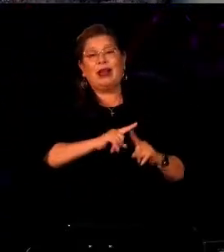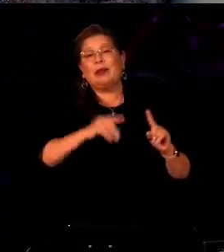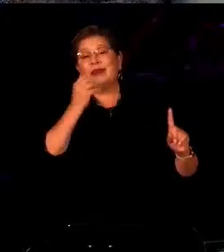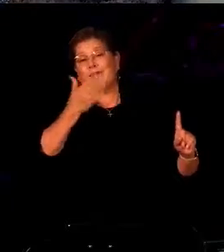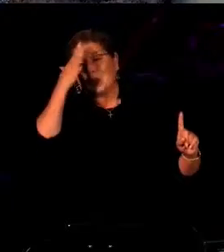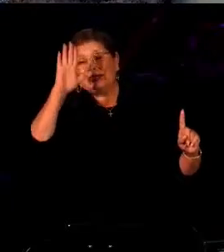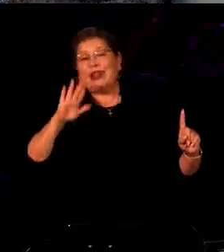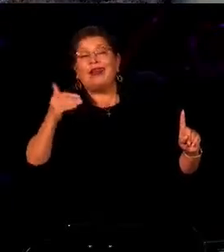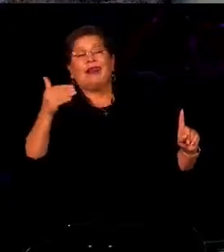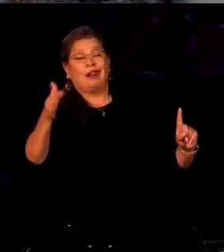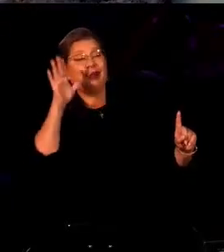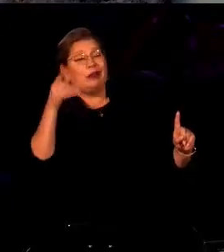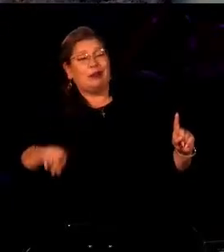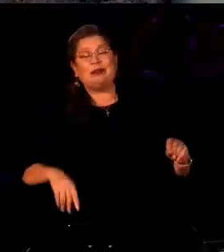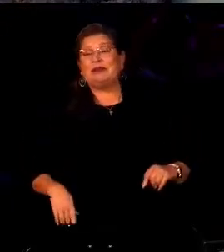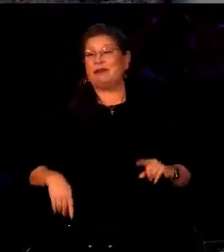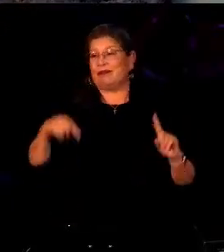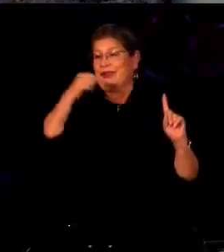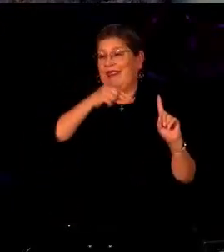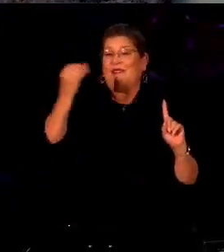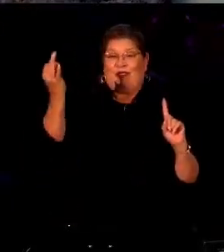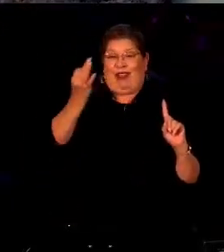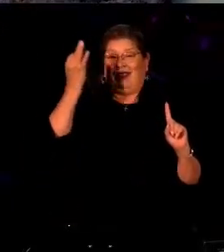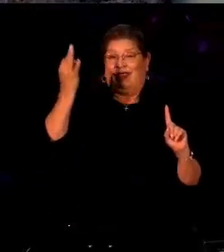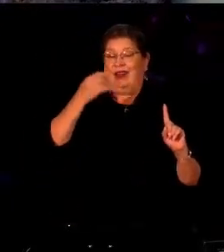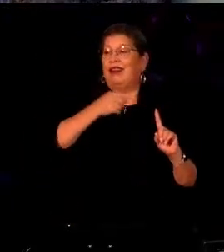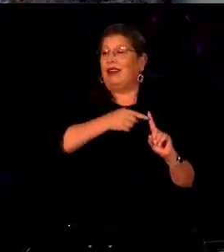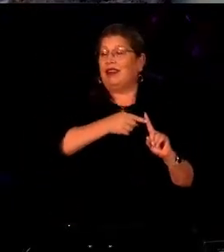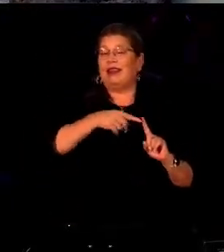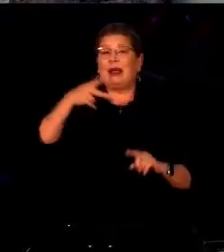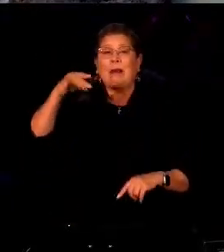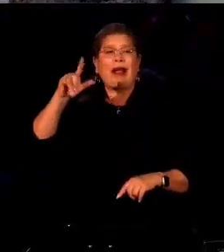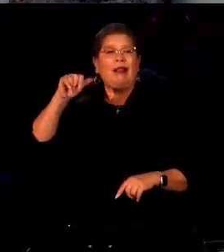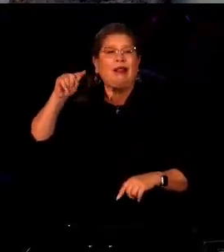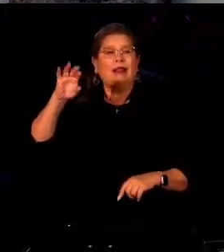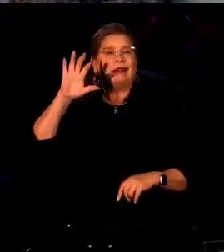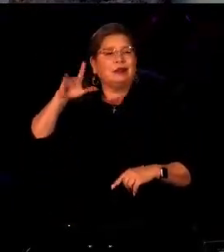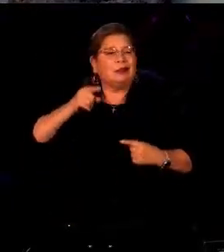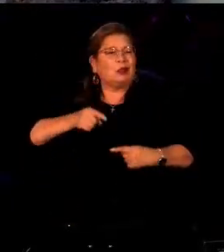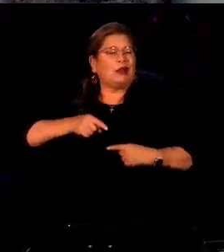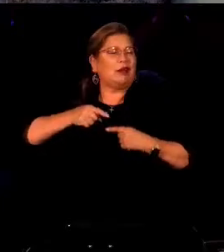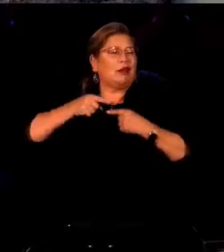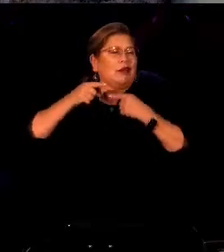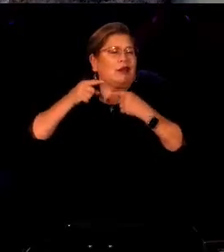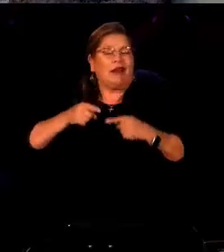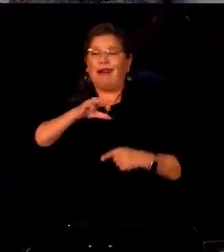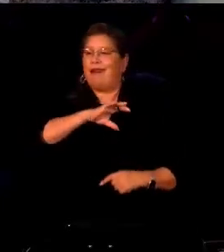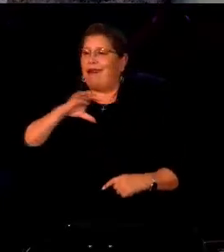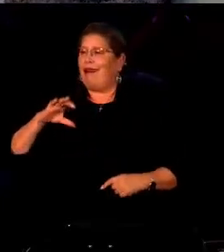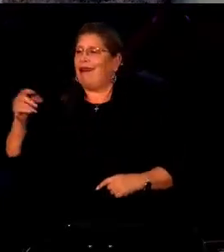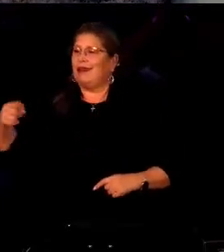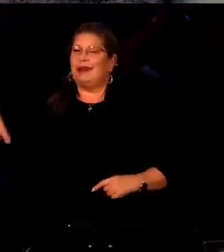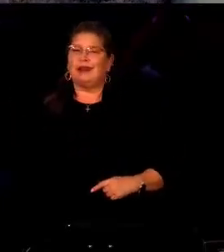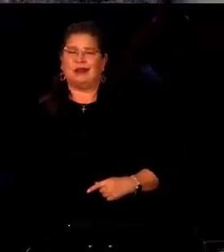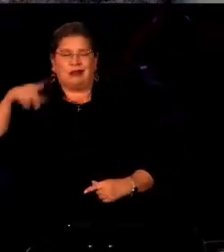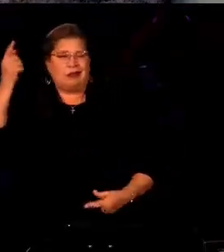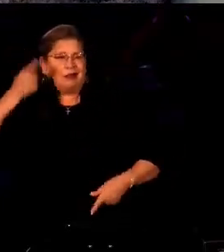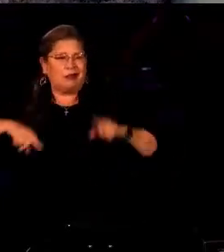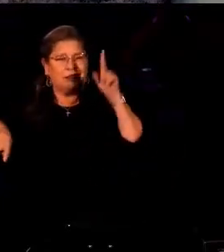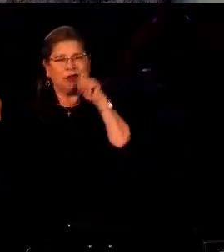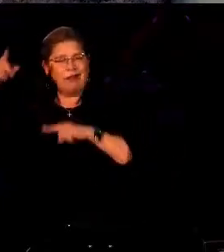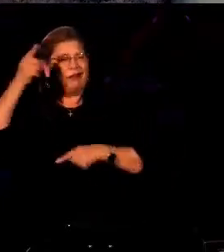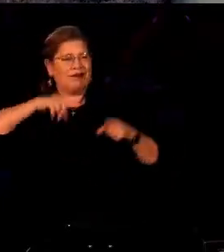coming. It's Friday. Pilate's struggling. The council is